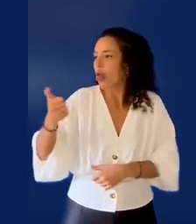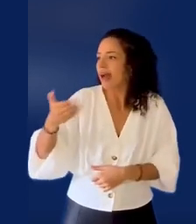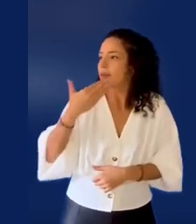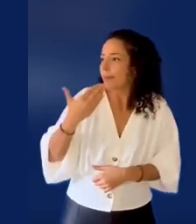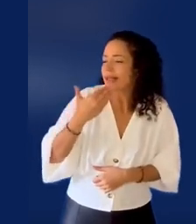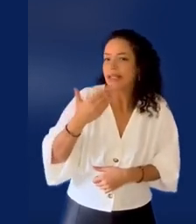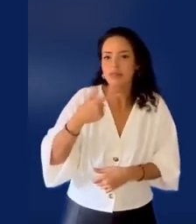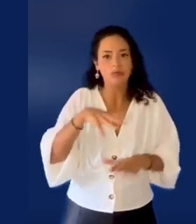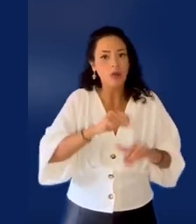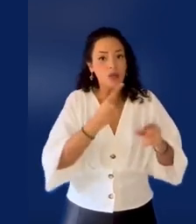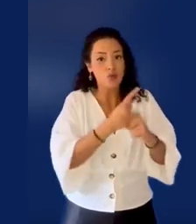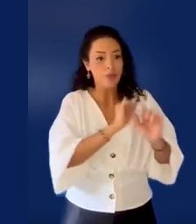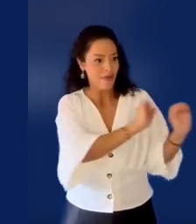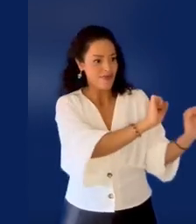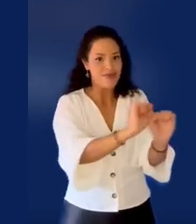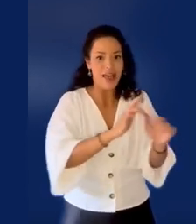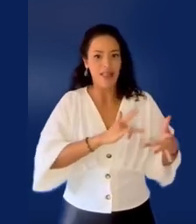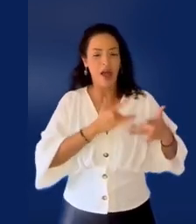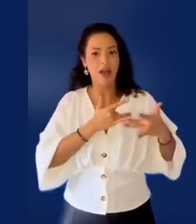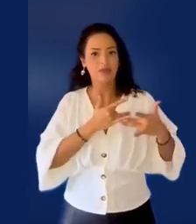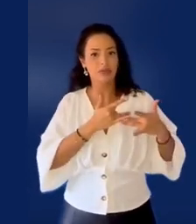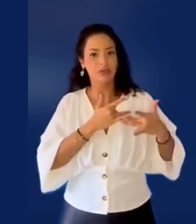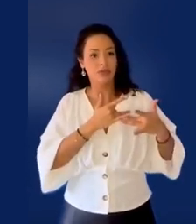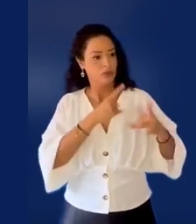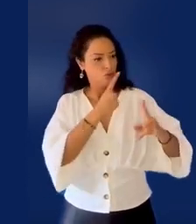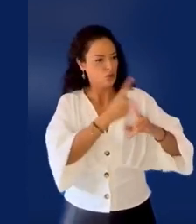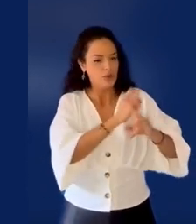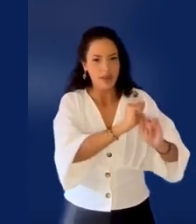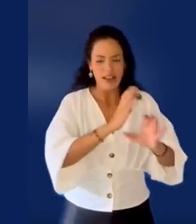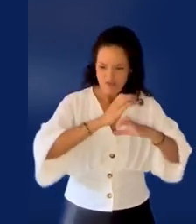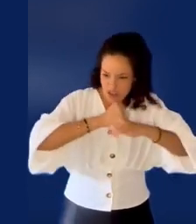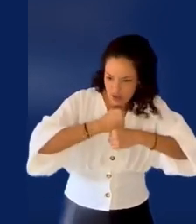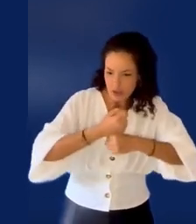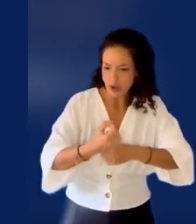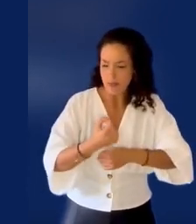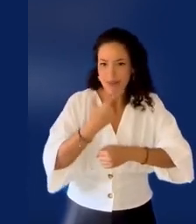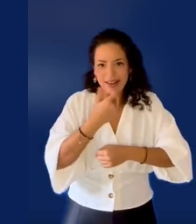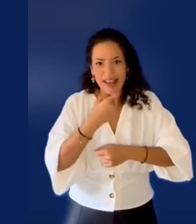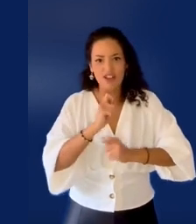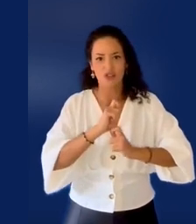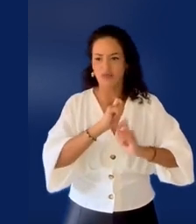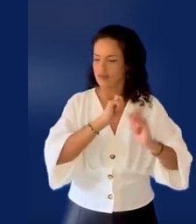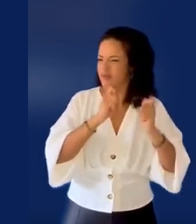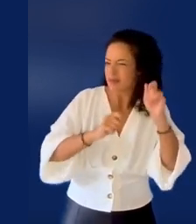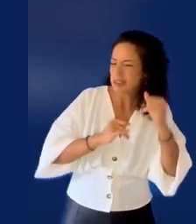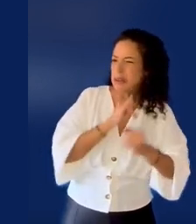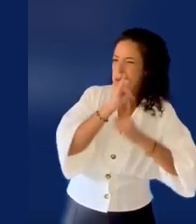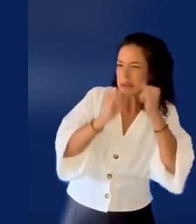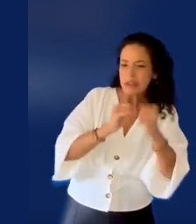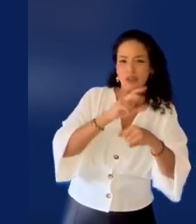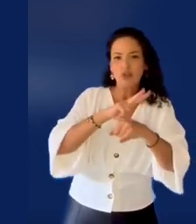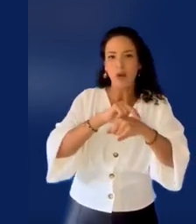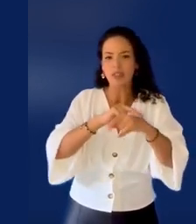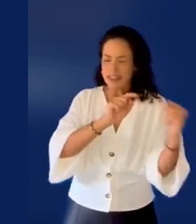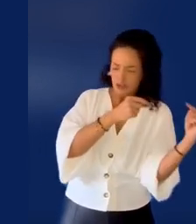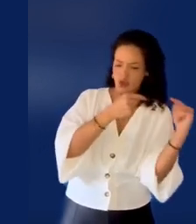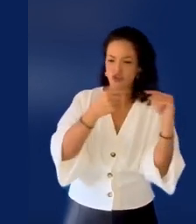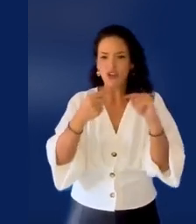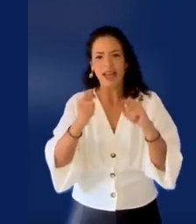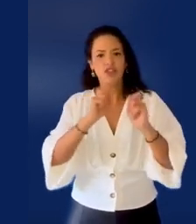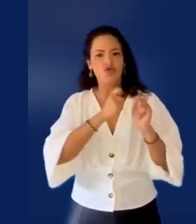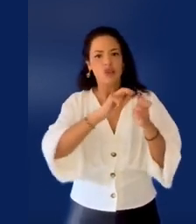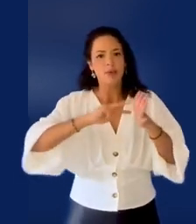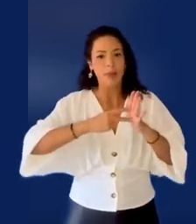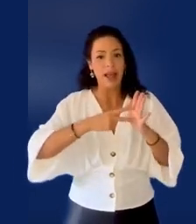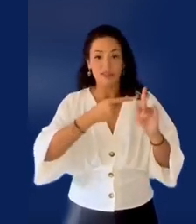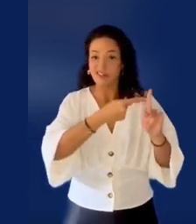to talk about their lives. They revealed their frustrations about their medication, criticised their doctors, contested their treatment plans, and